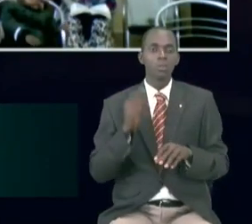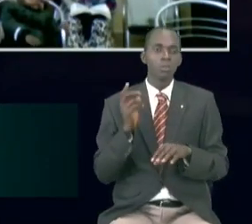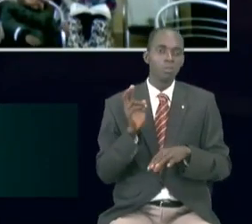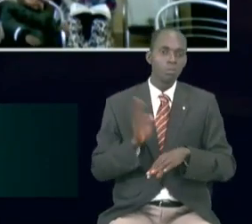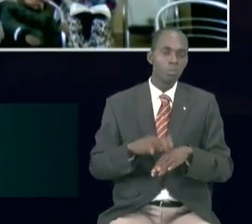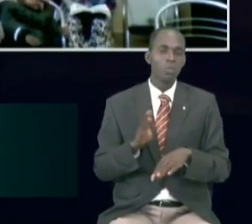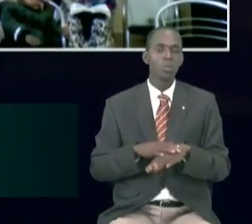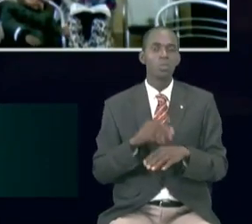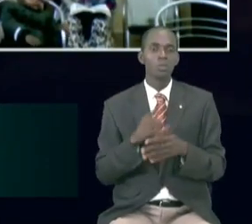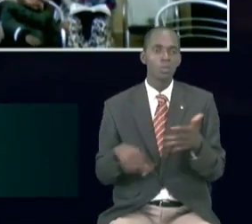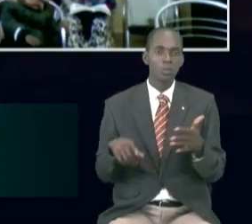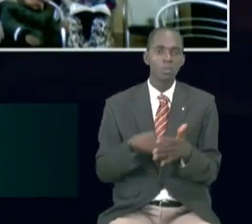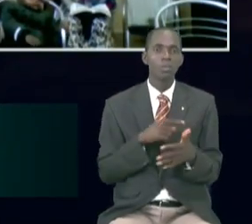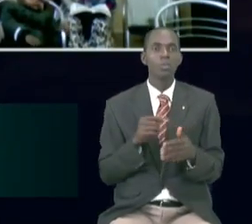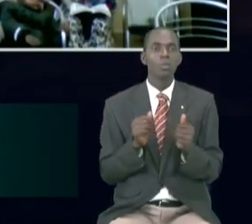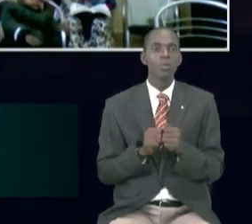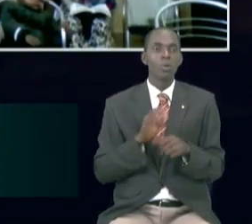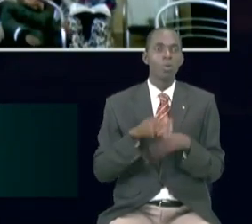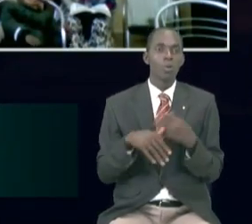the time will come when they will not